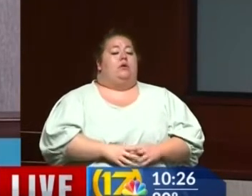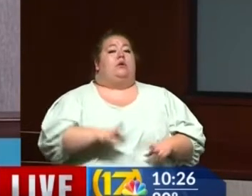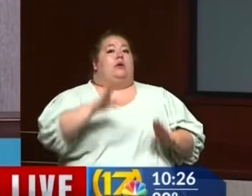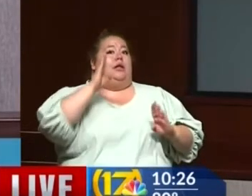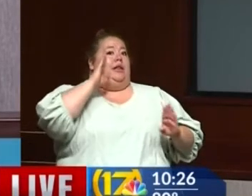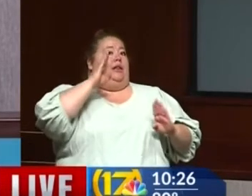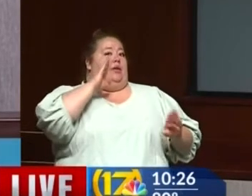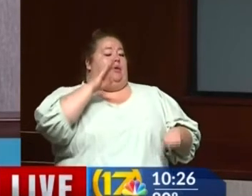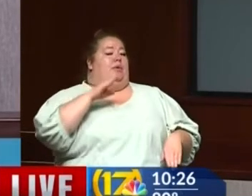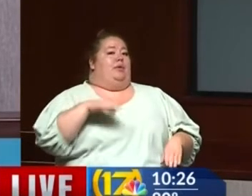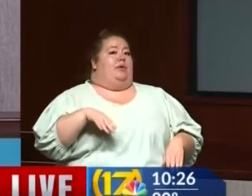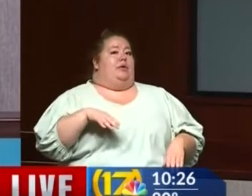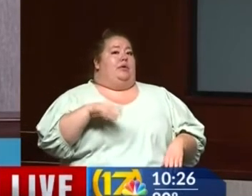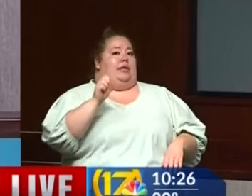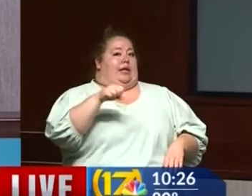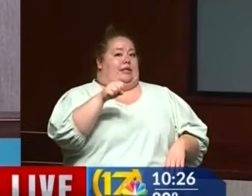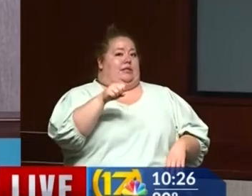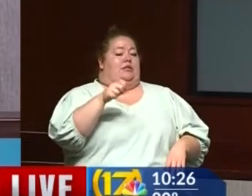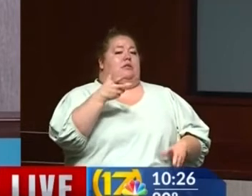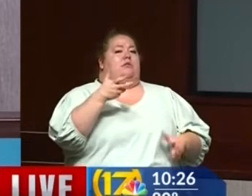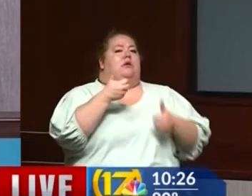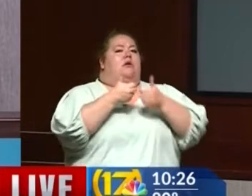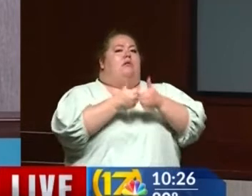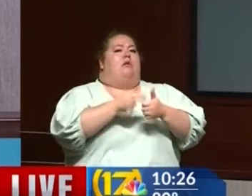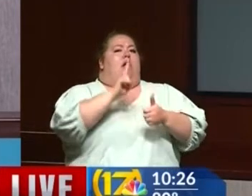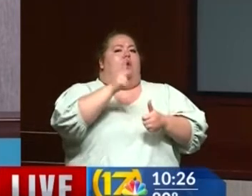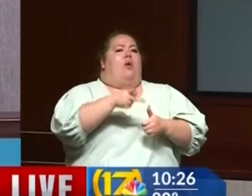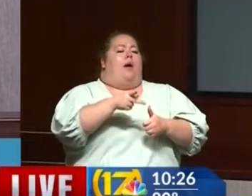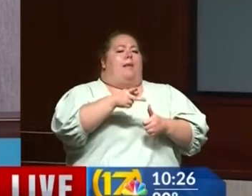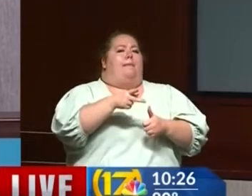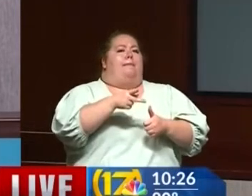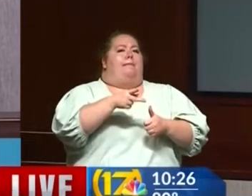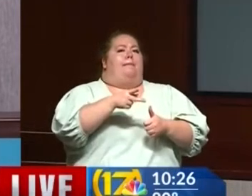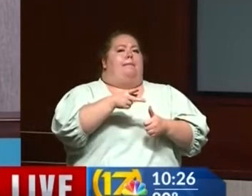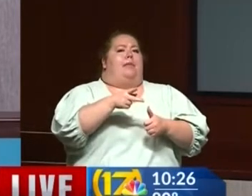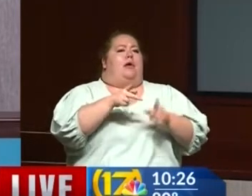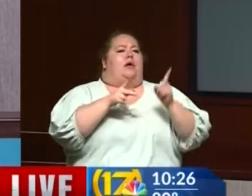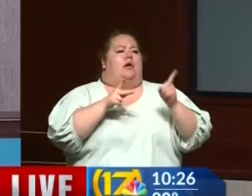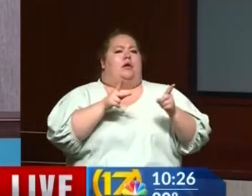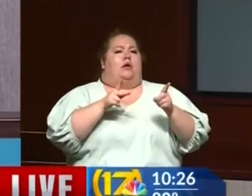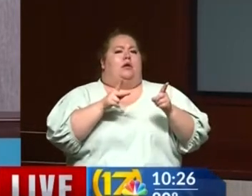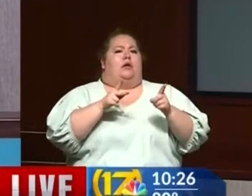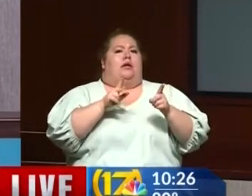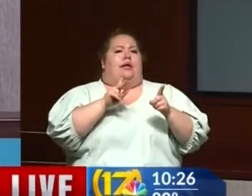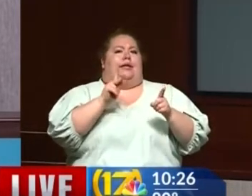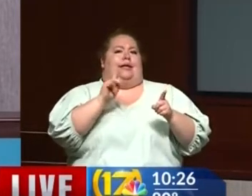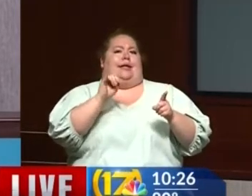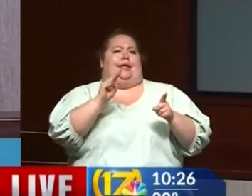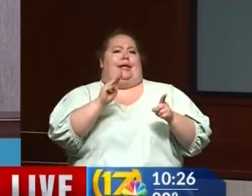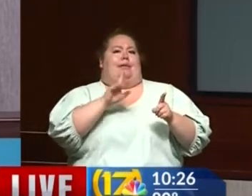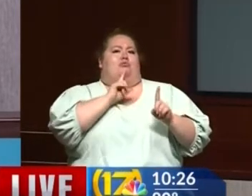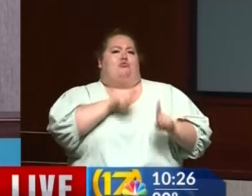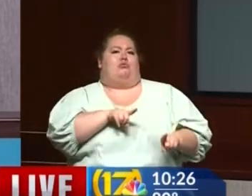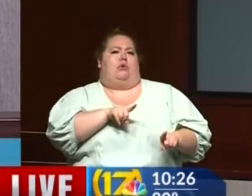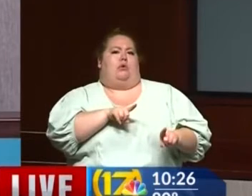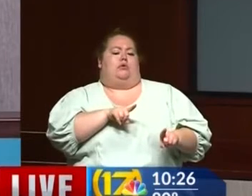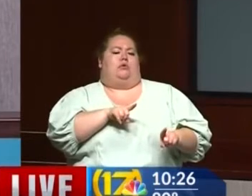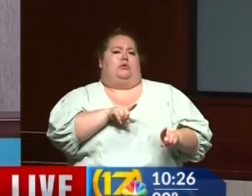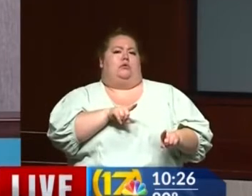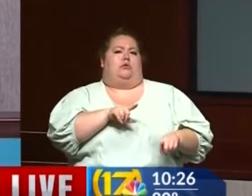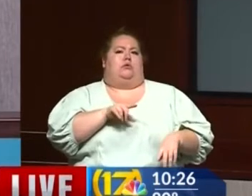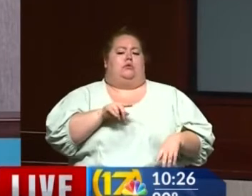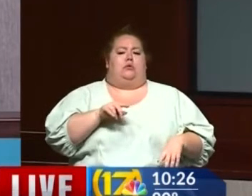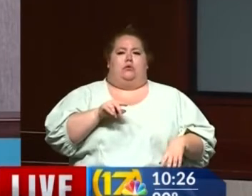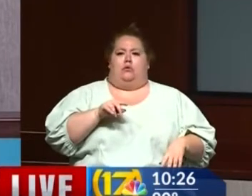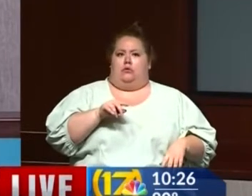Hi, thank you. Yes, I wanted to follow up on that with Kim, just on these tests. So these are not, so they're